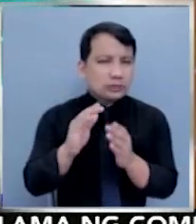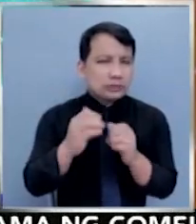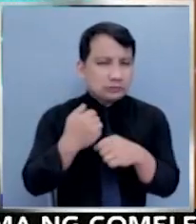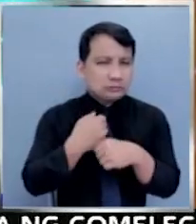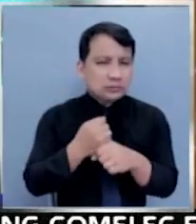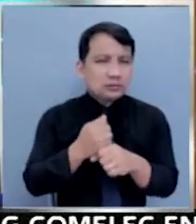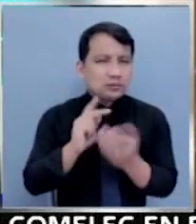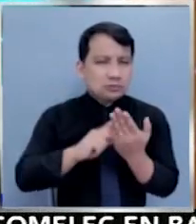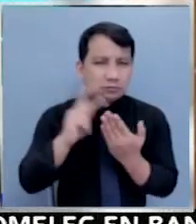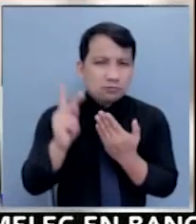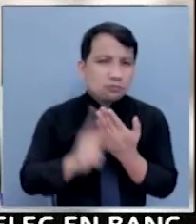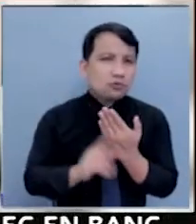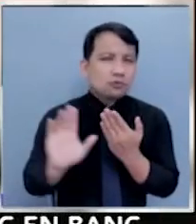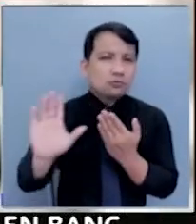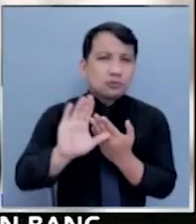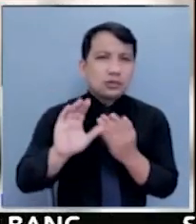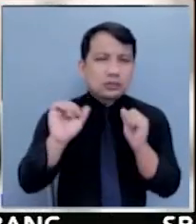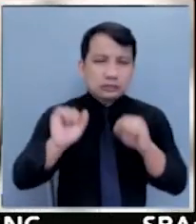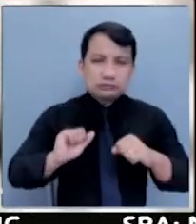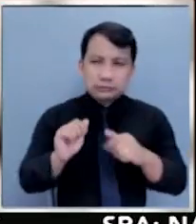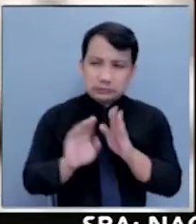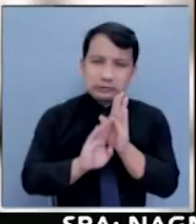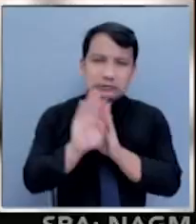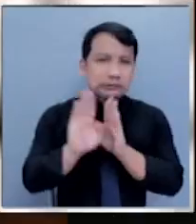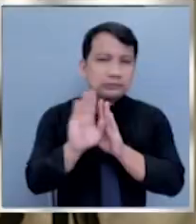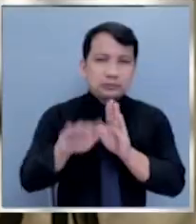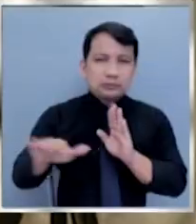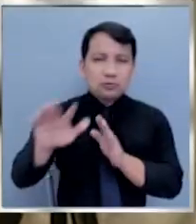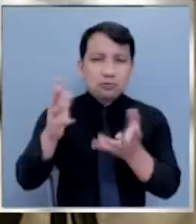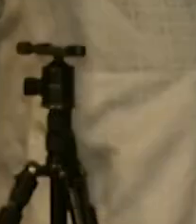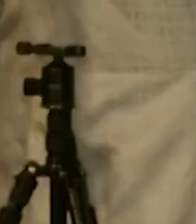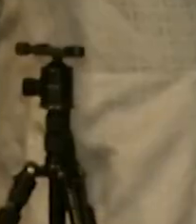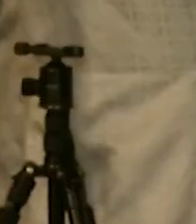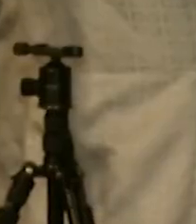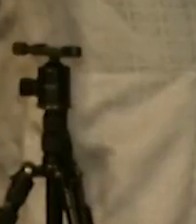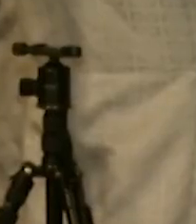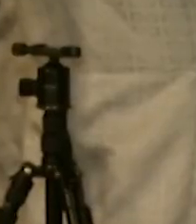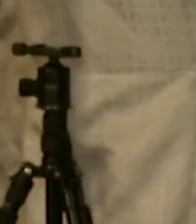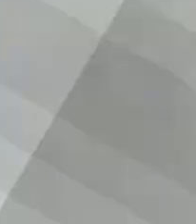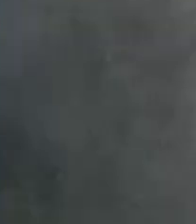project that they are in. Nelson Canlas, updated sa Showbiz Happenings.